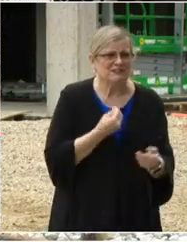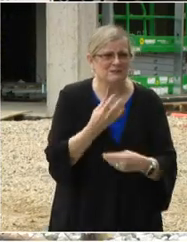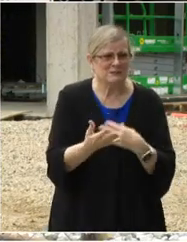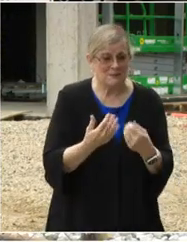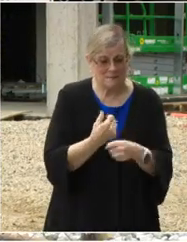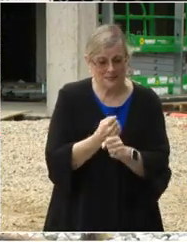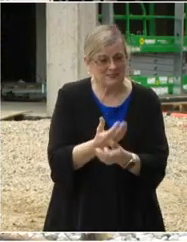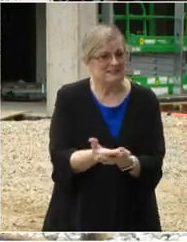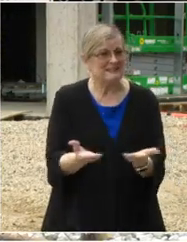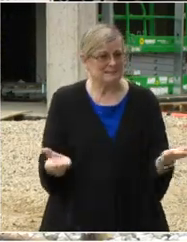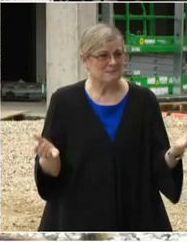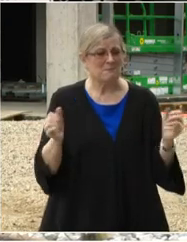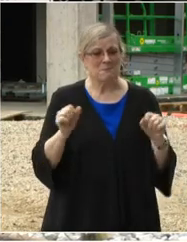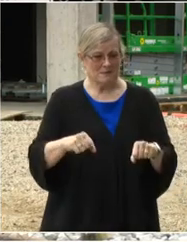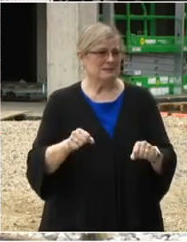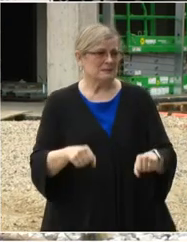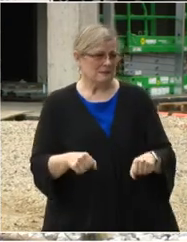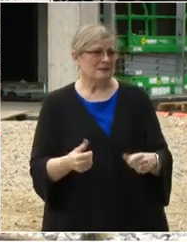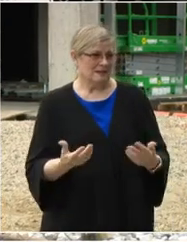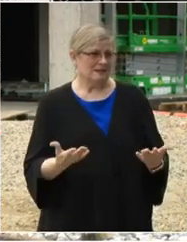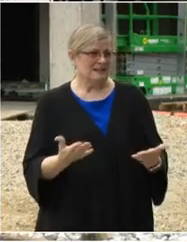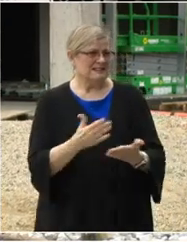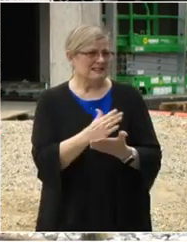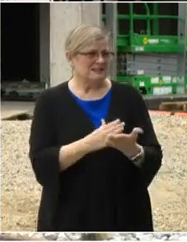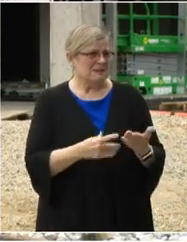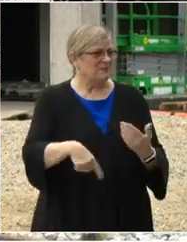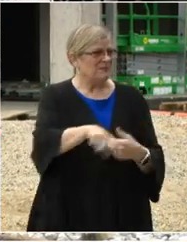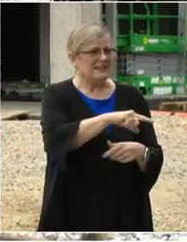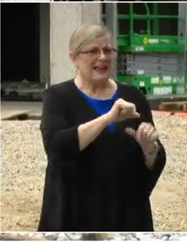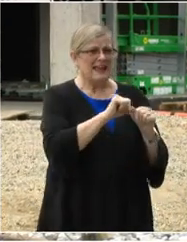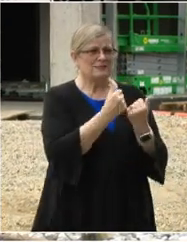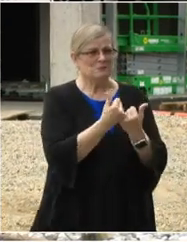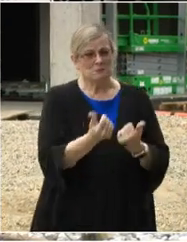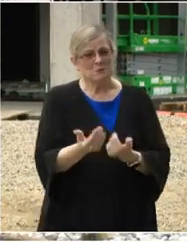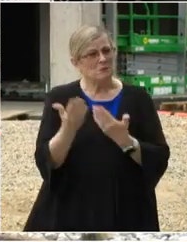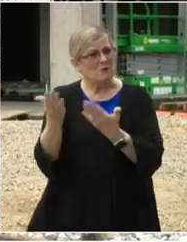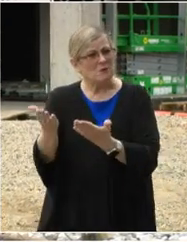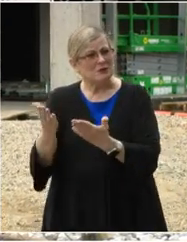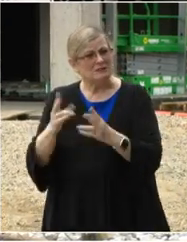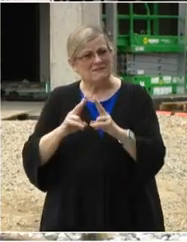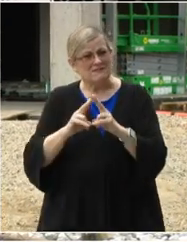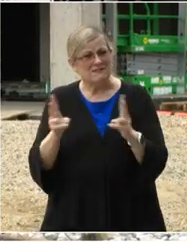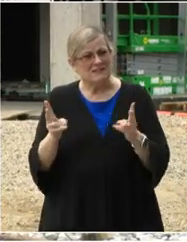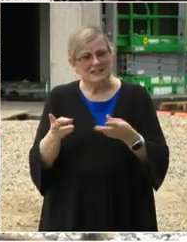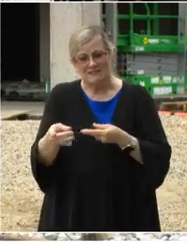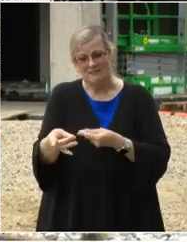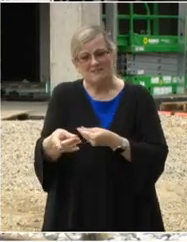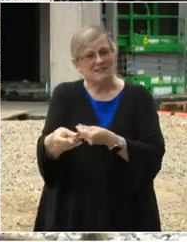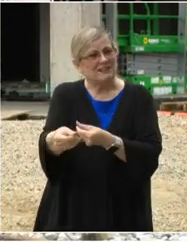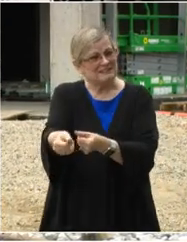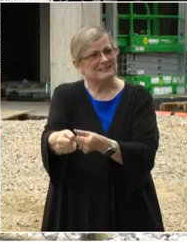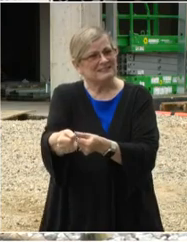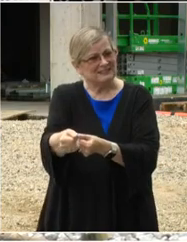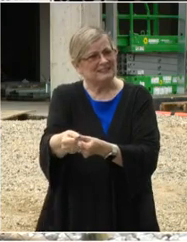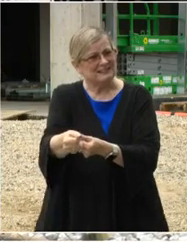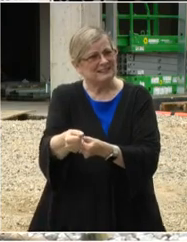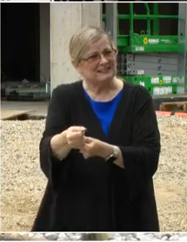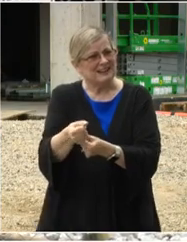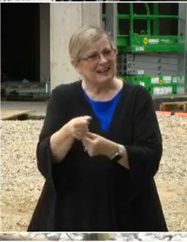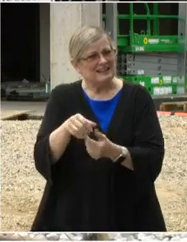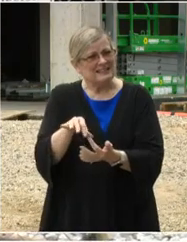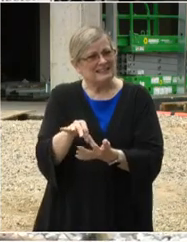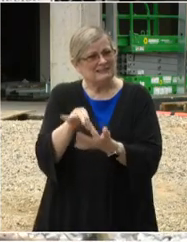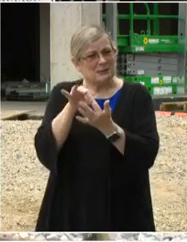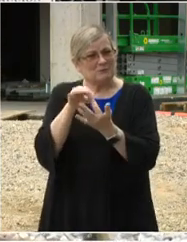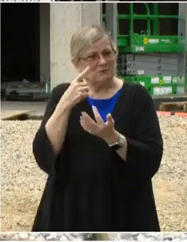have also presented some very effective options for me and investments that we can make in the budget.